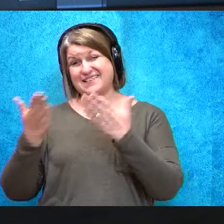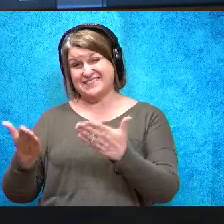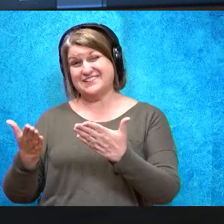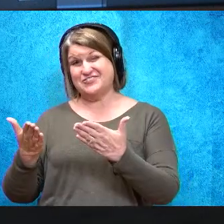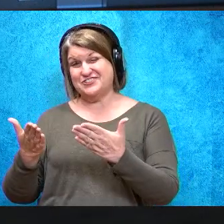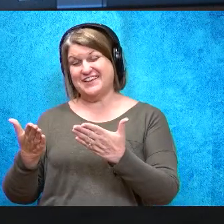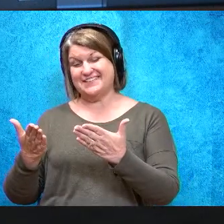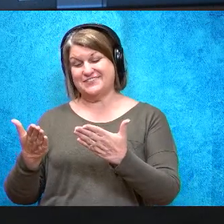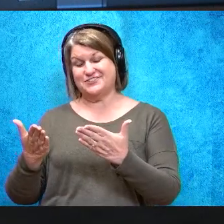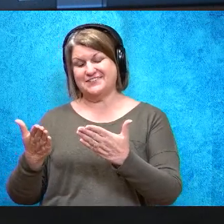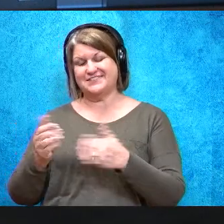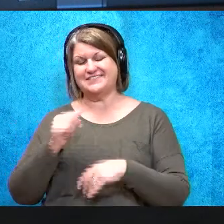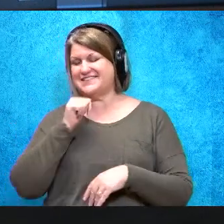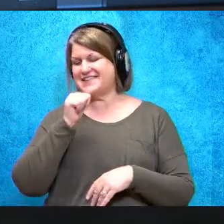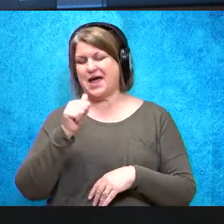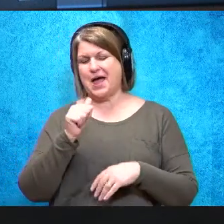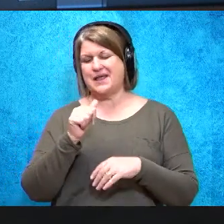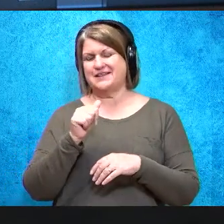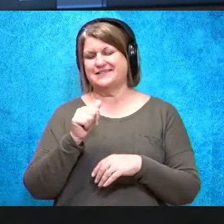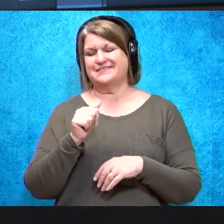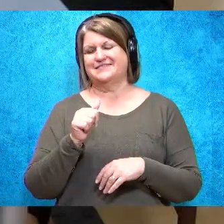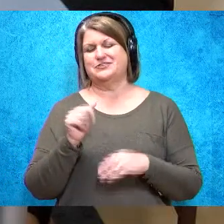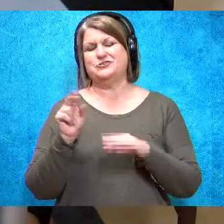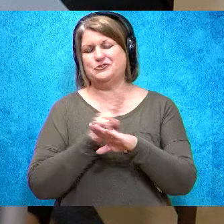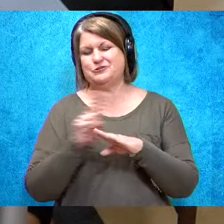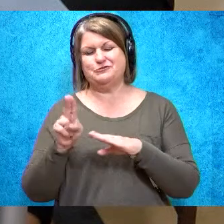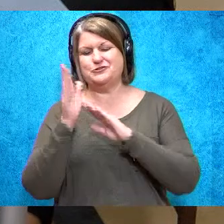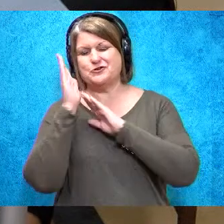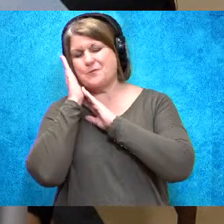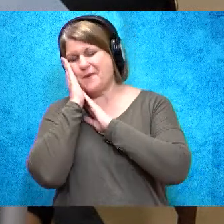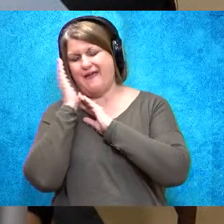comfortable study space. That's a good point. I like that.